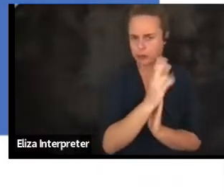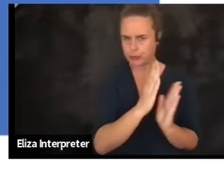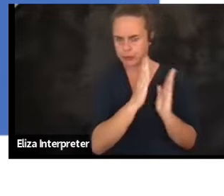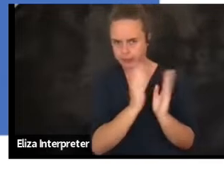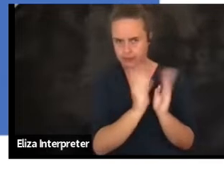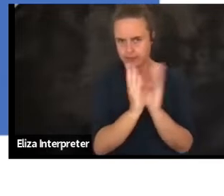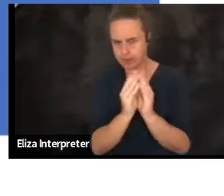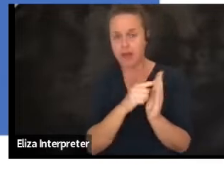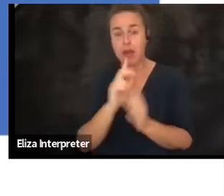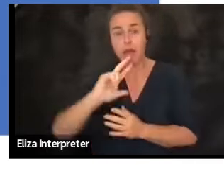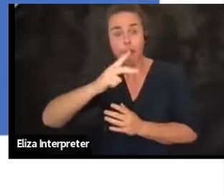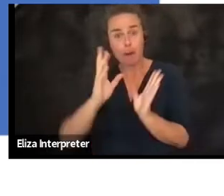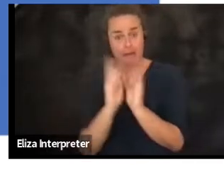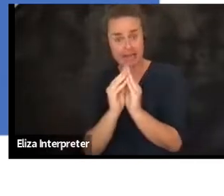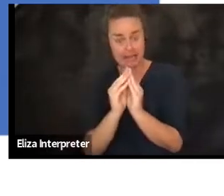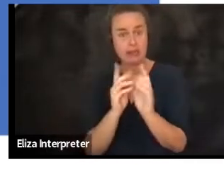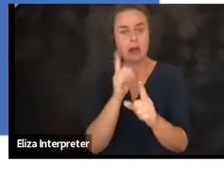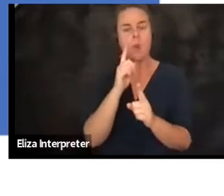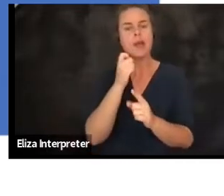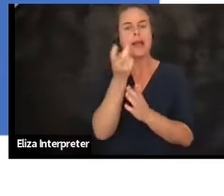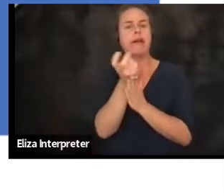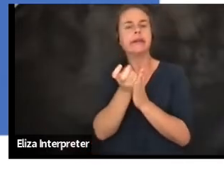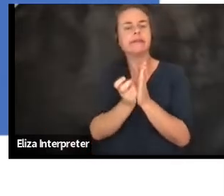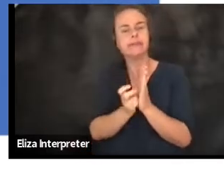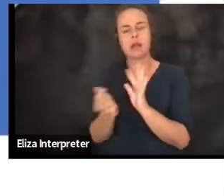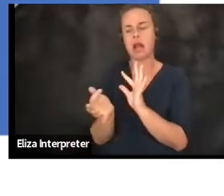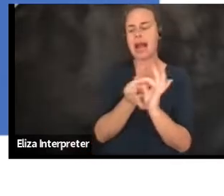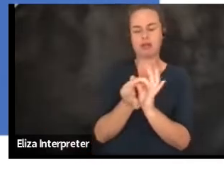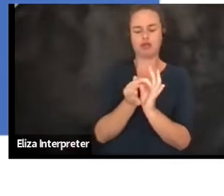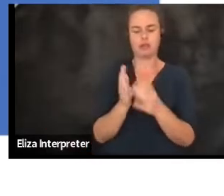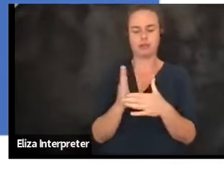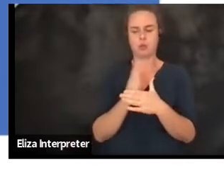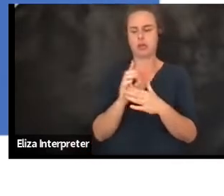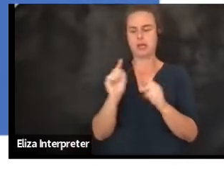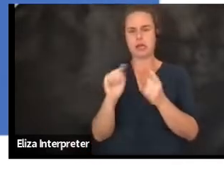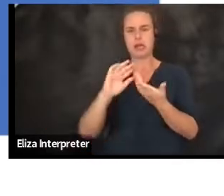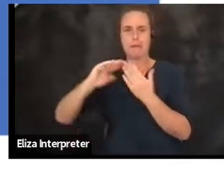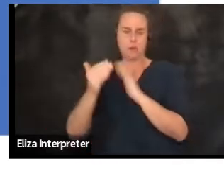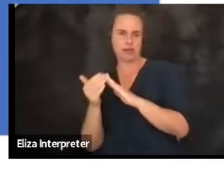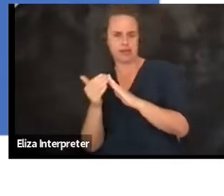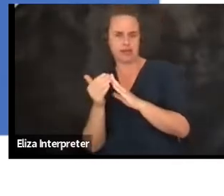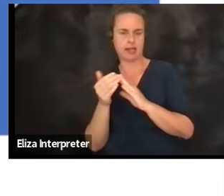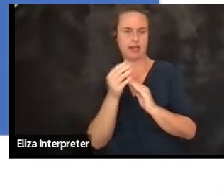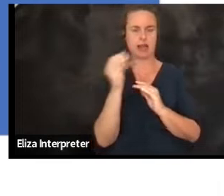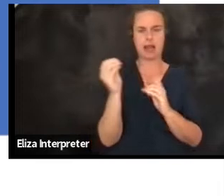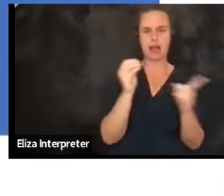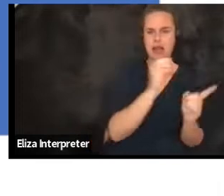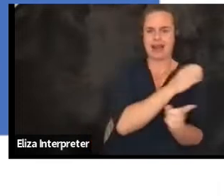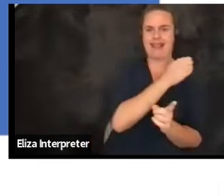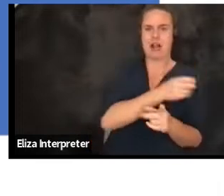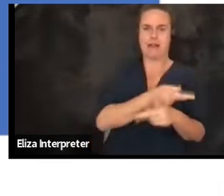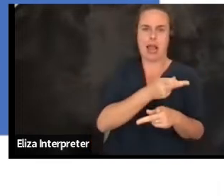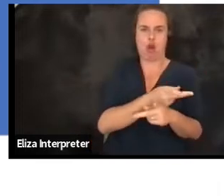to dive deeper into the connection and the links between community and clinical